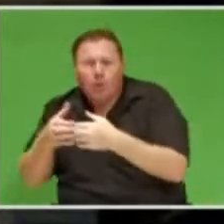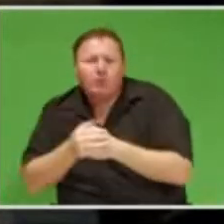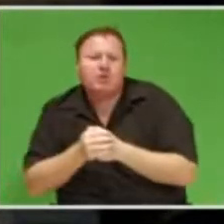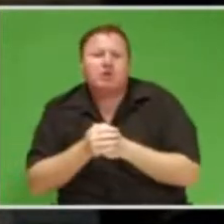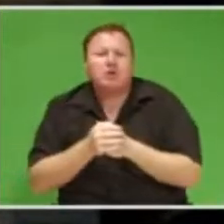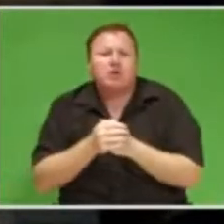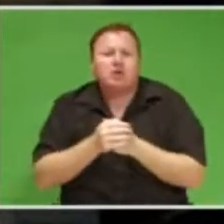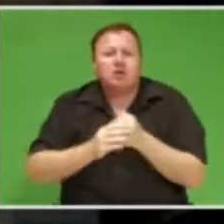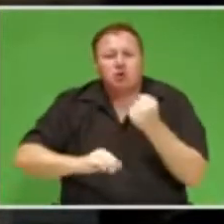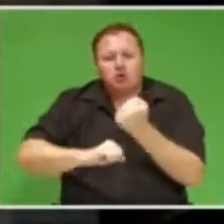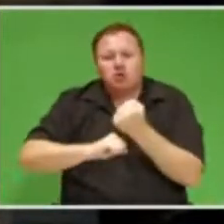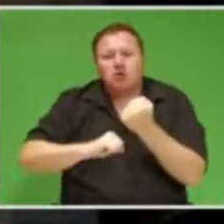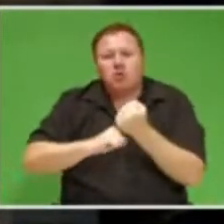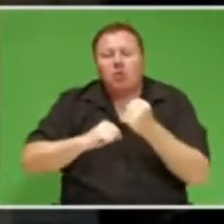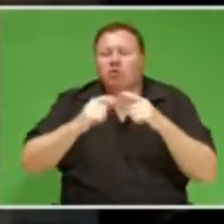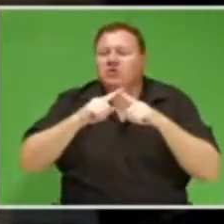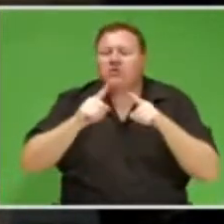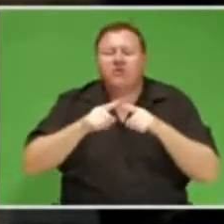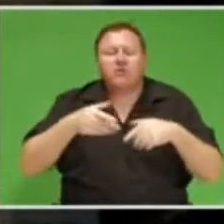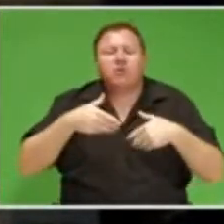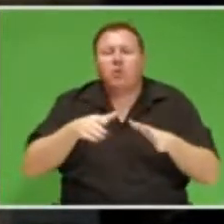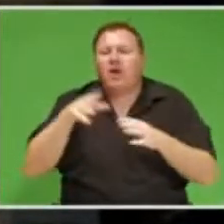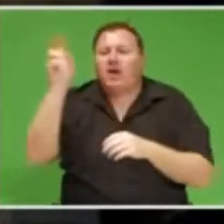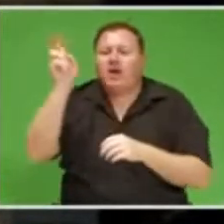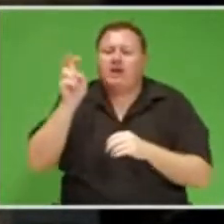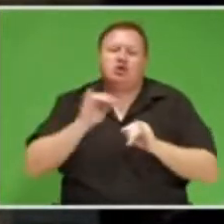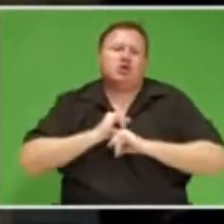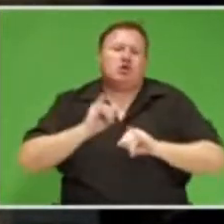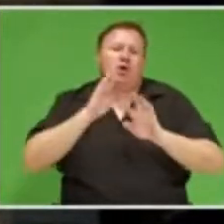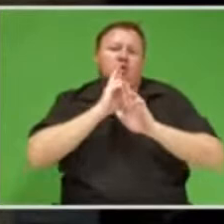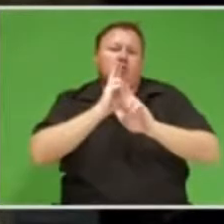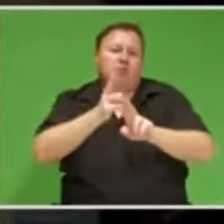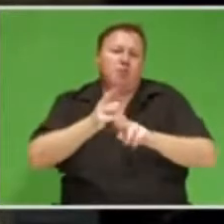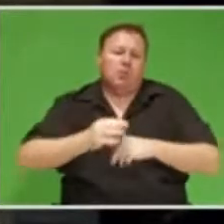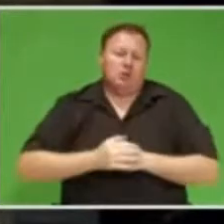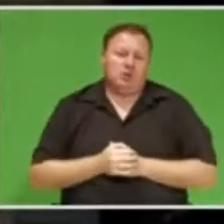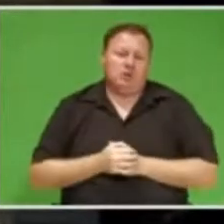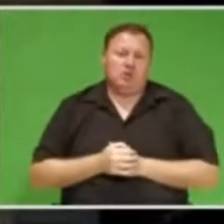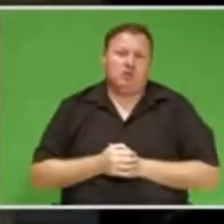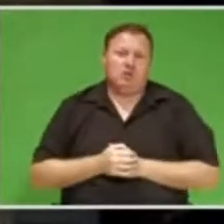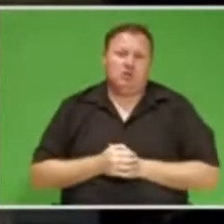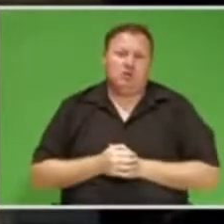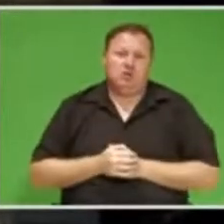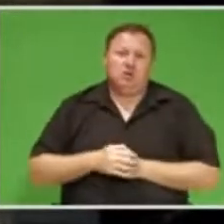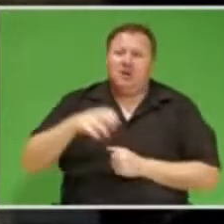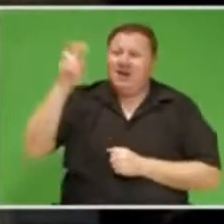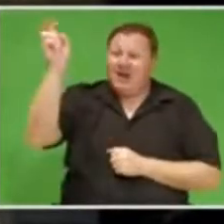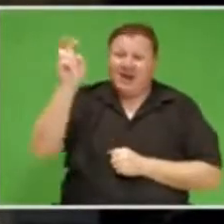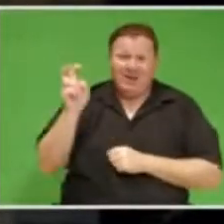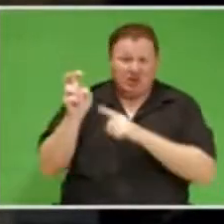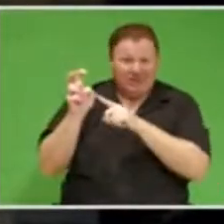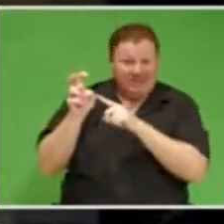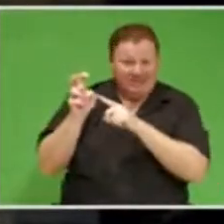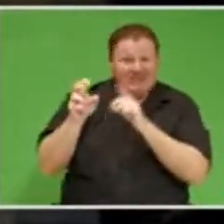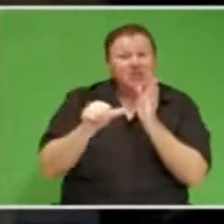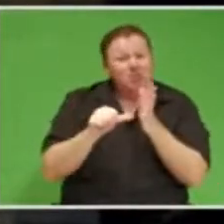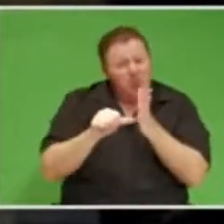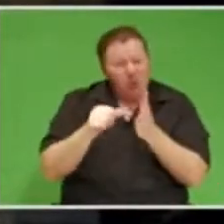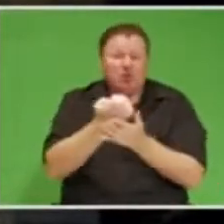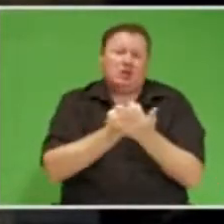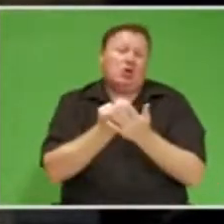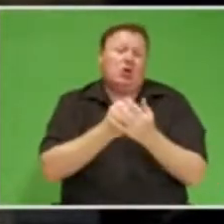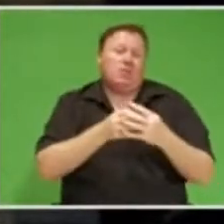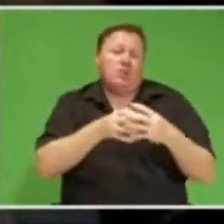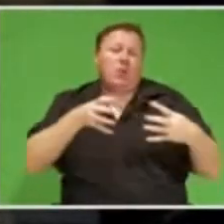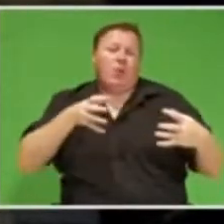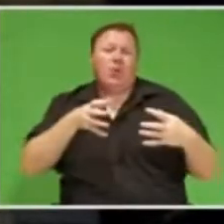other aspects of the energy crisis response. Just as energy is essential for economic growth, so